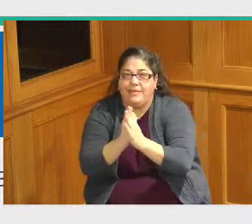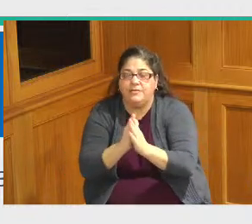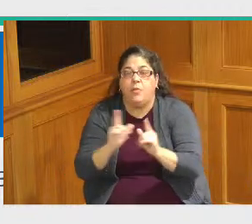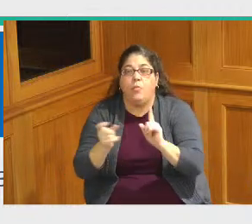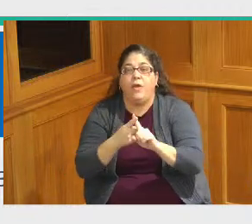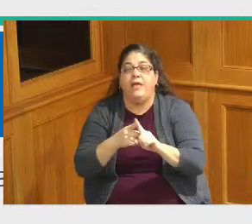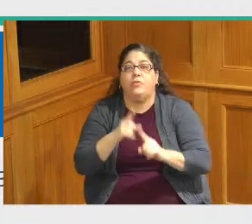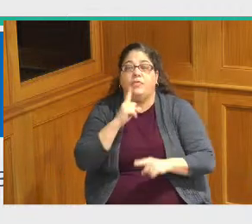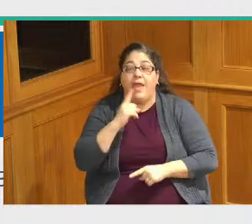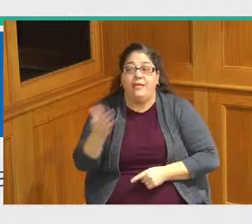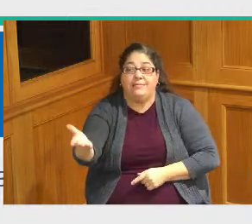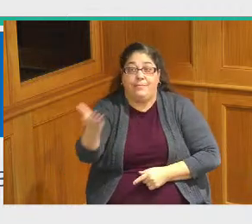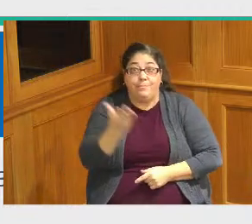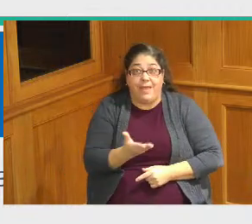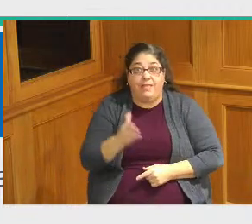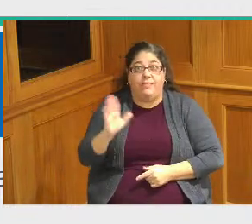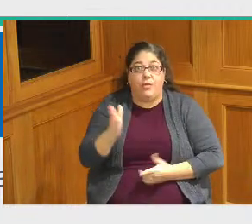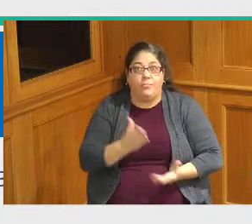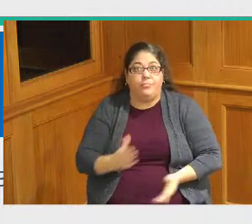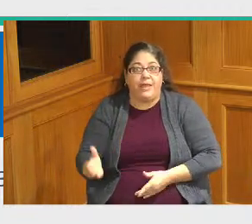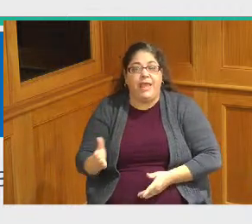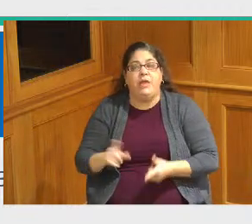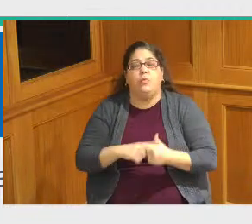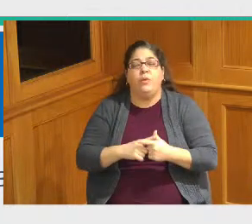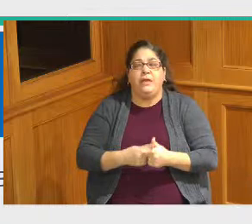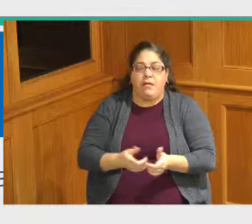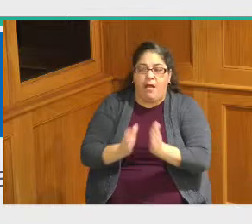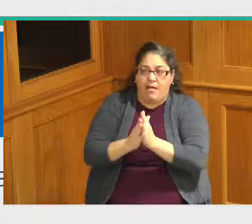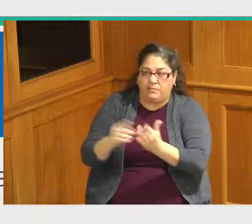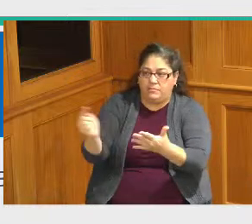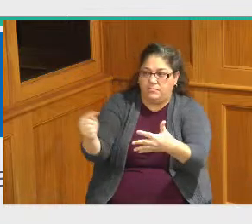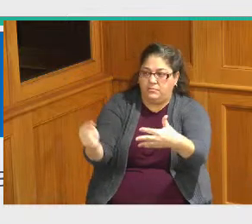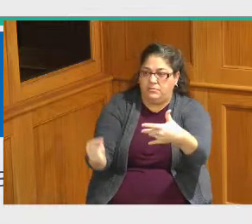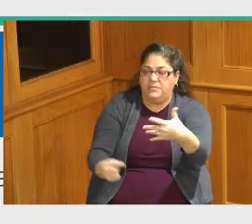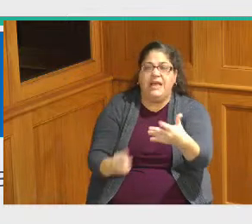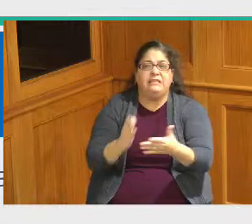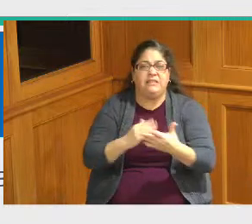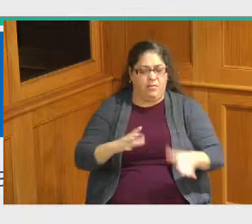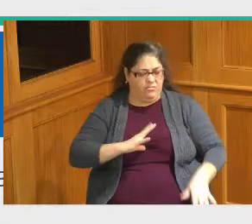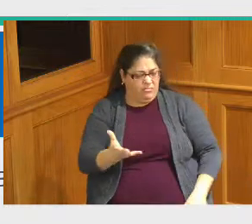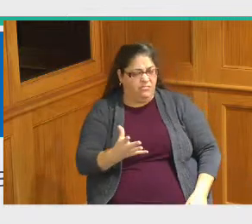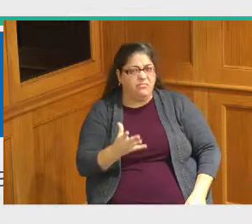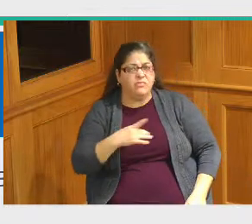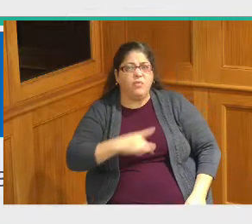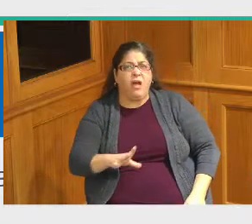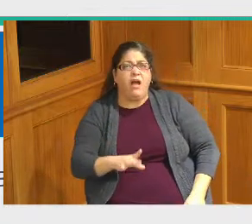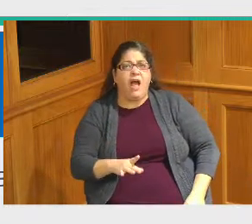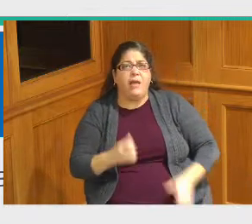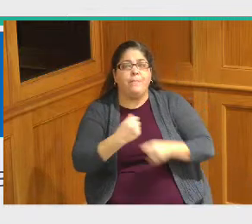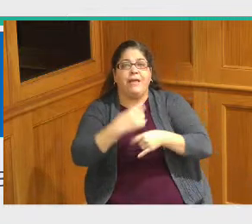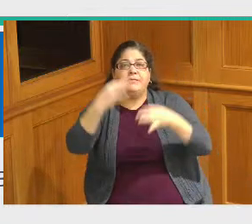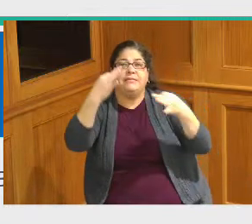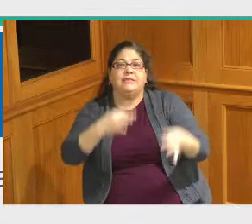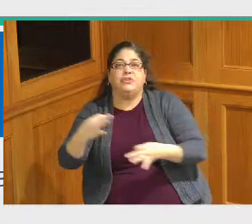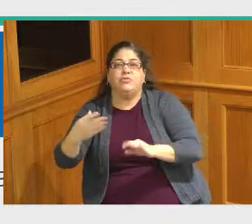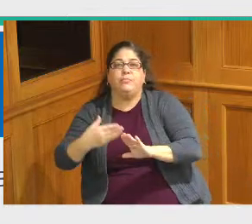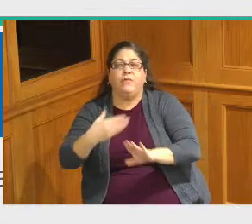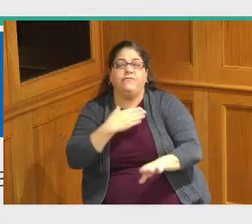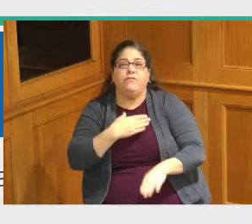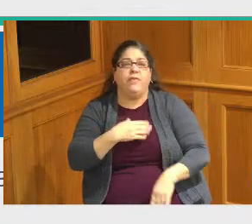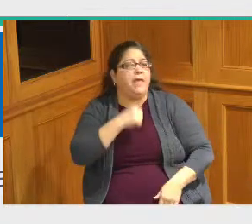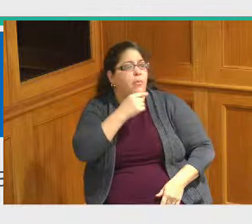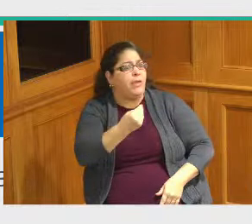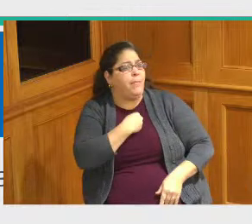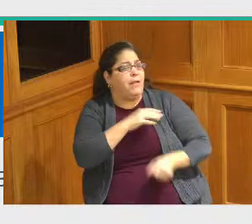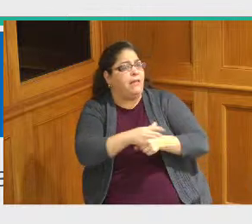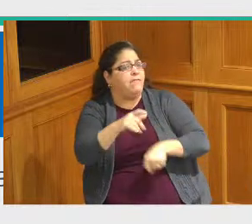submission. And we've gotten some feedback. Some people didn't like that at all, because they'd have to make decisions before. They said, well, that don't give us enough time. We